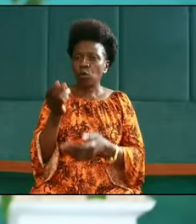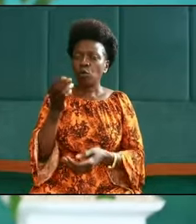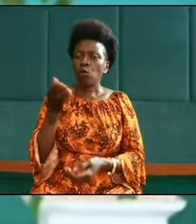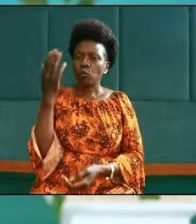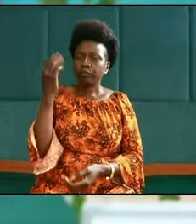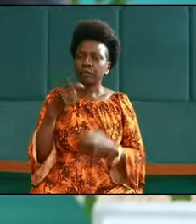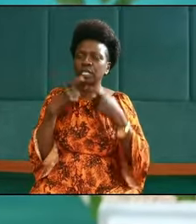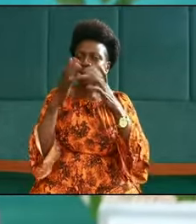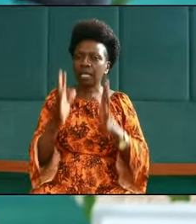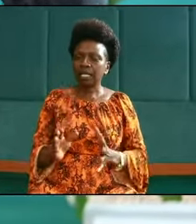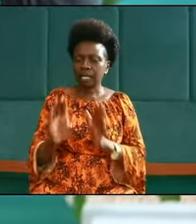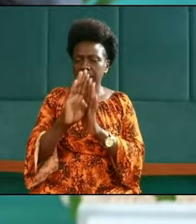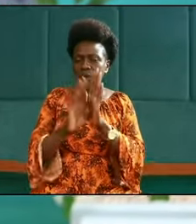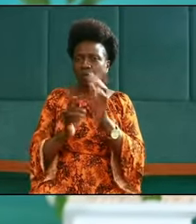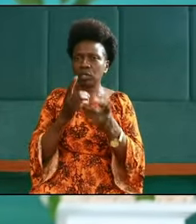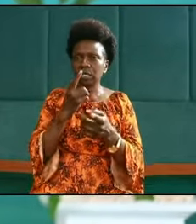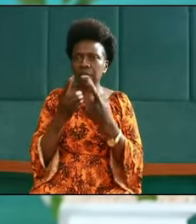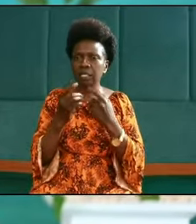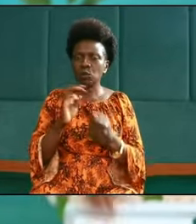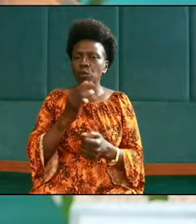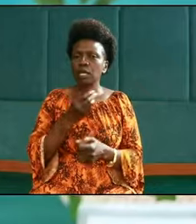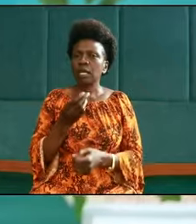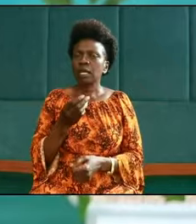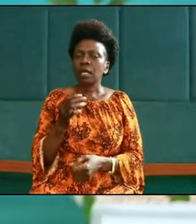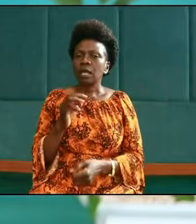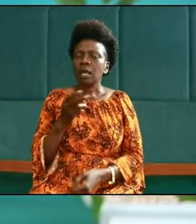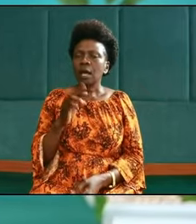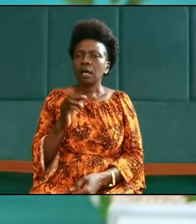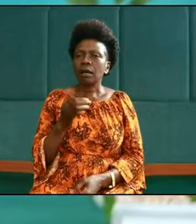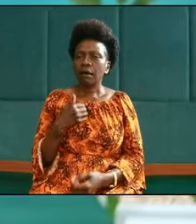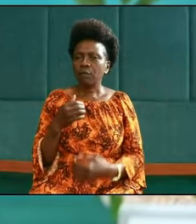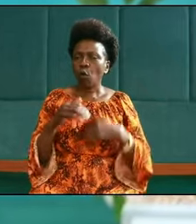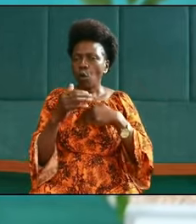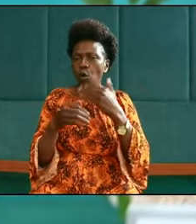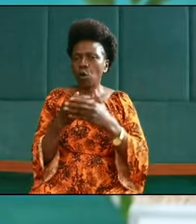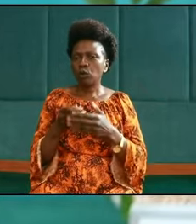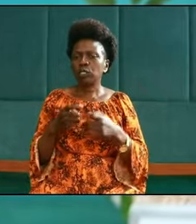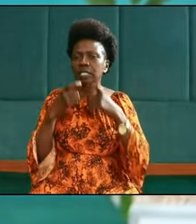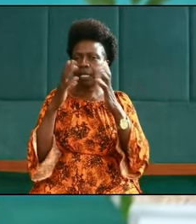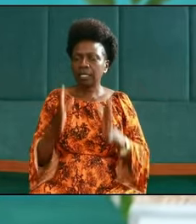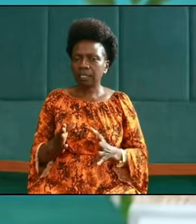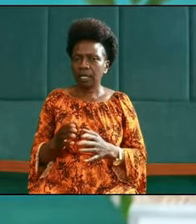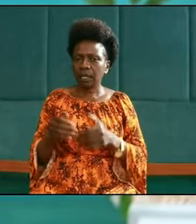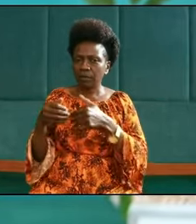sinners. The Bible says we have all sinned and fallen short of the glory of